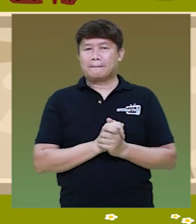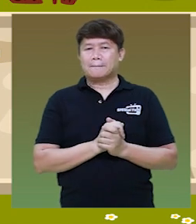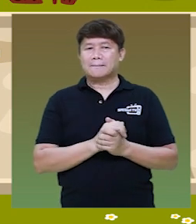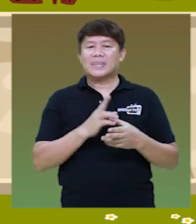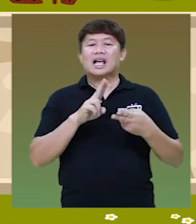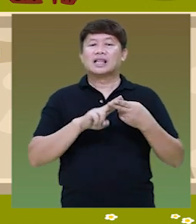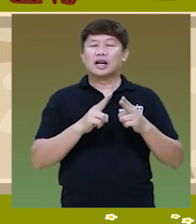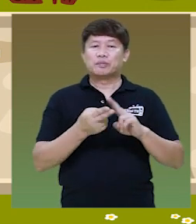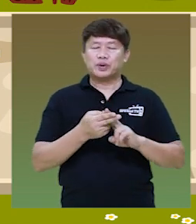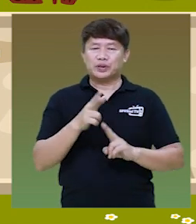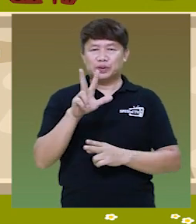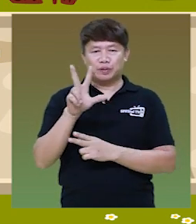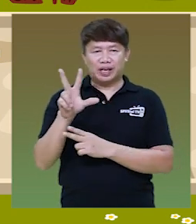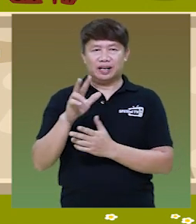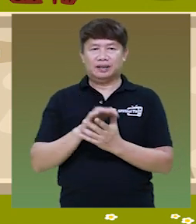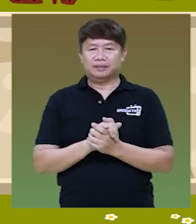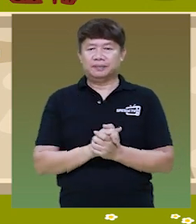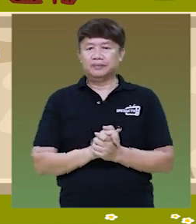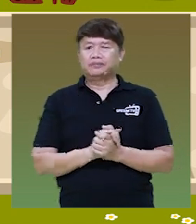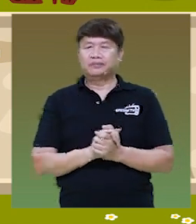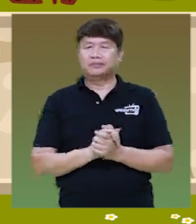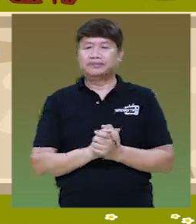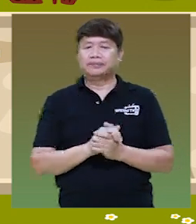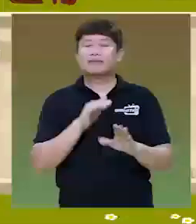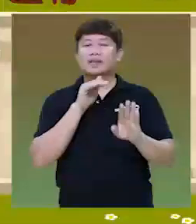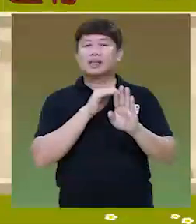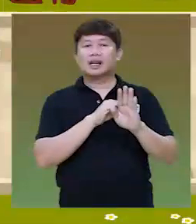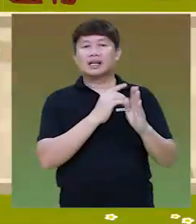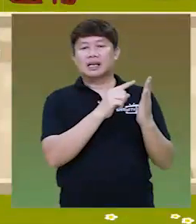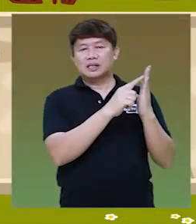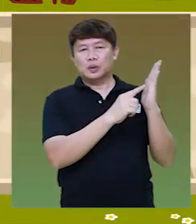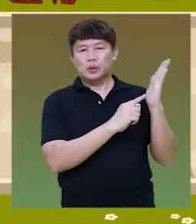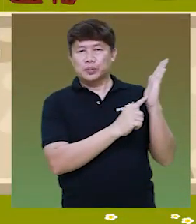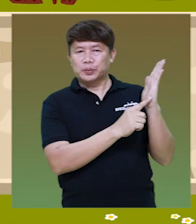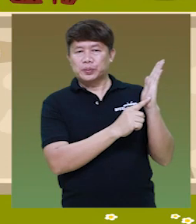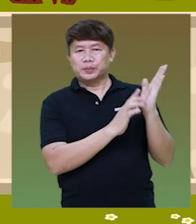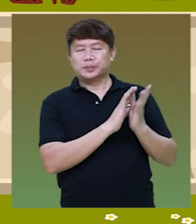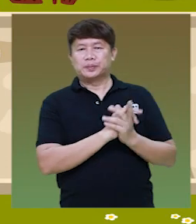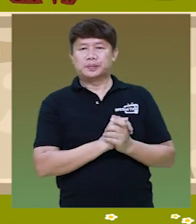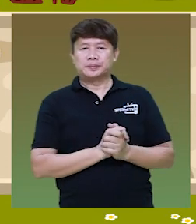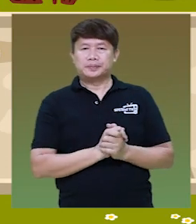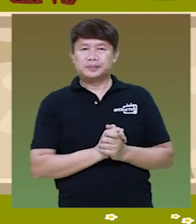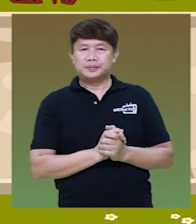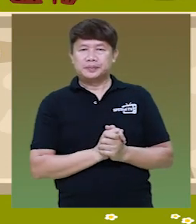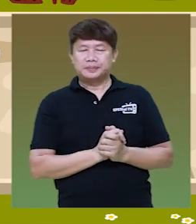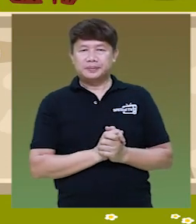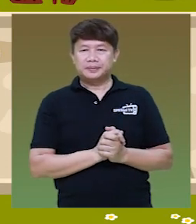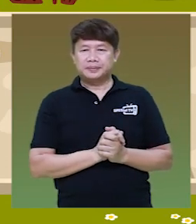Number 3. At the zoo.